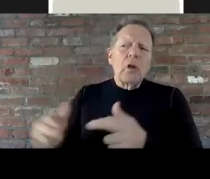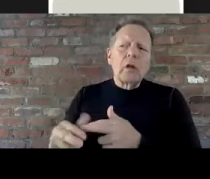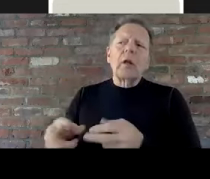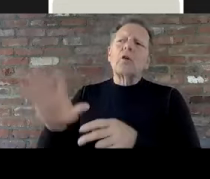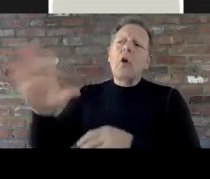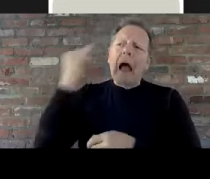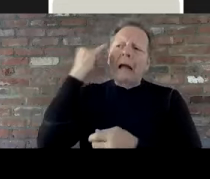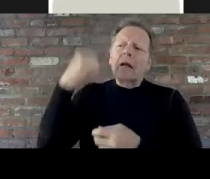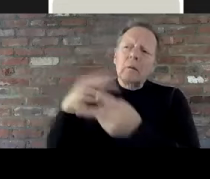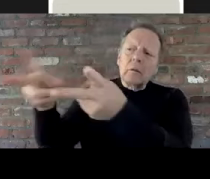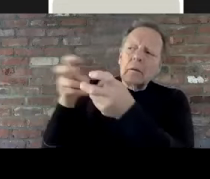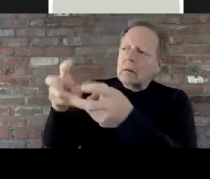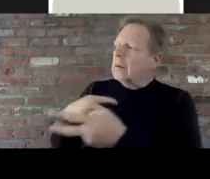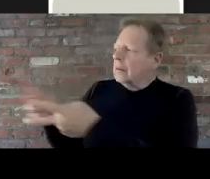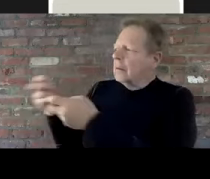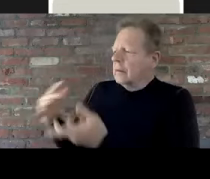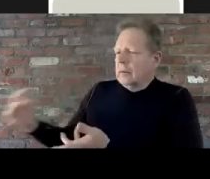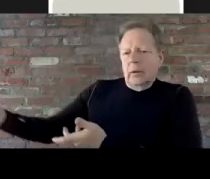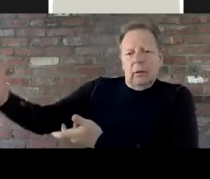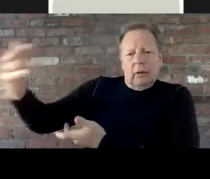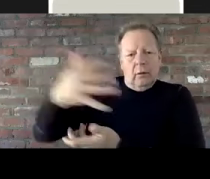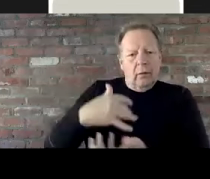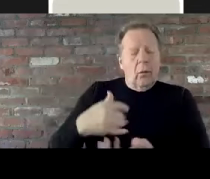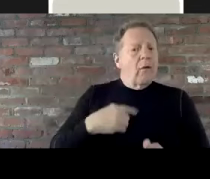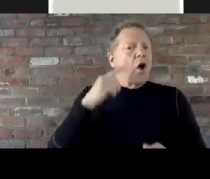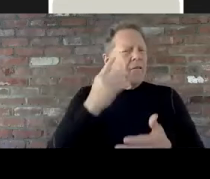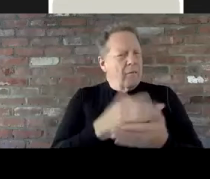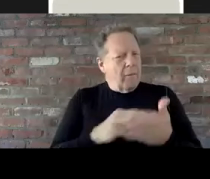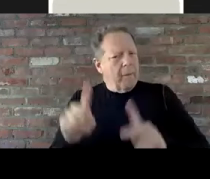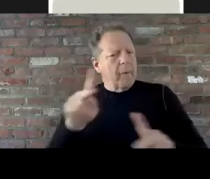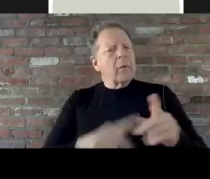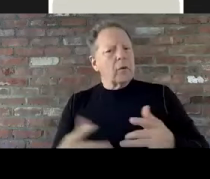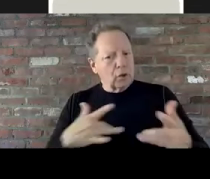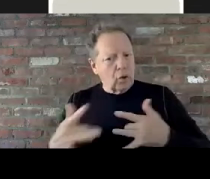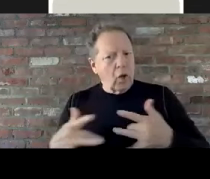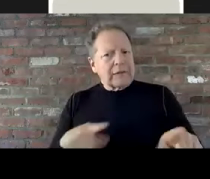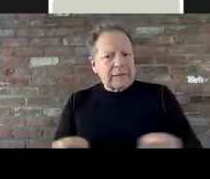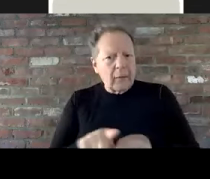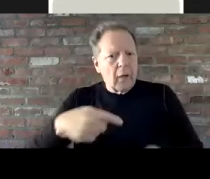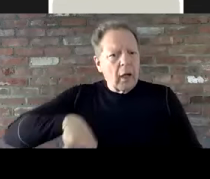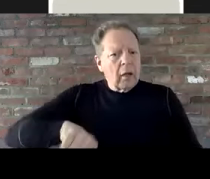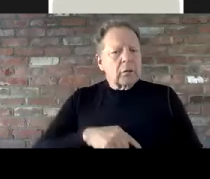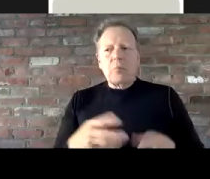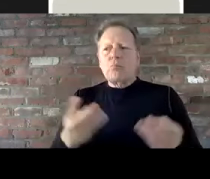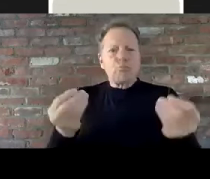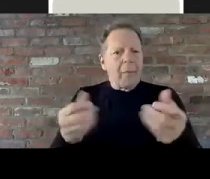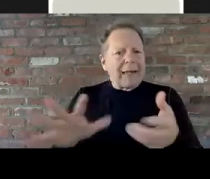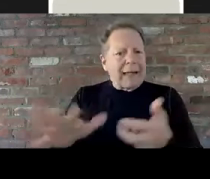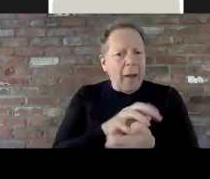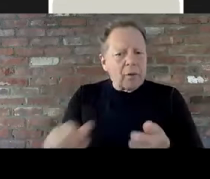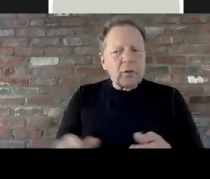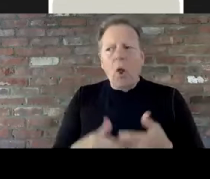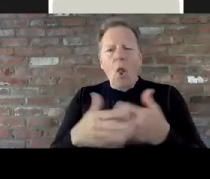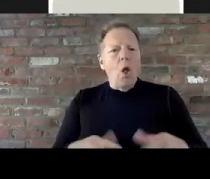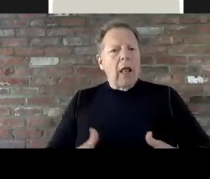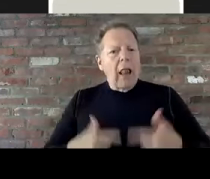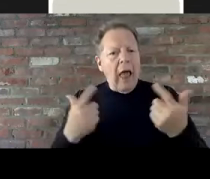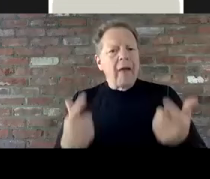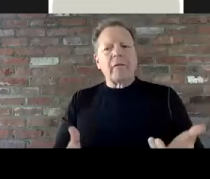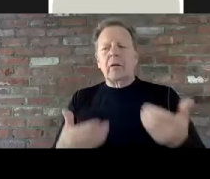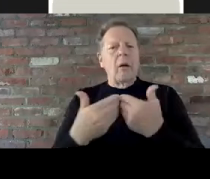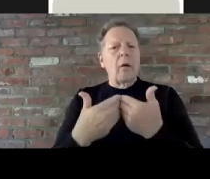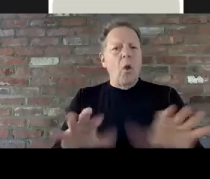project. We've heard from people that they're concerned about property damage, loss of life, impacts to their ability to move around the